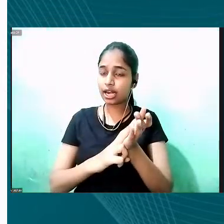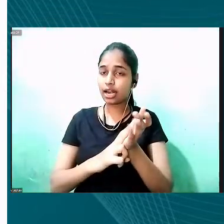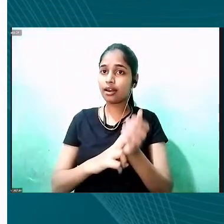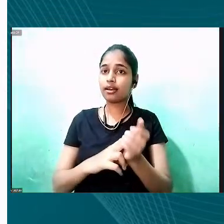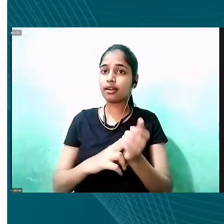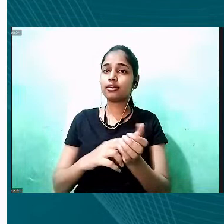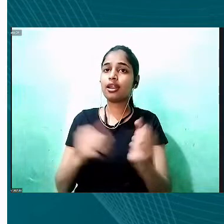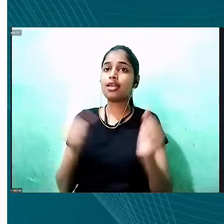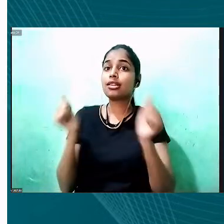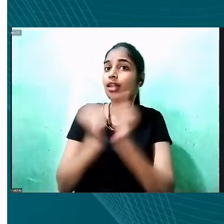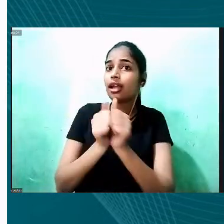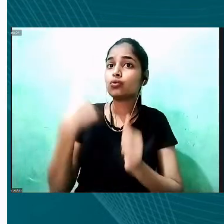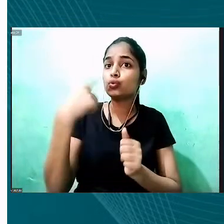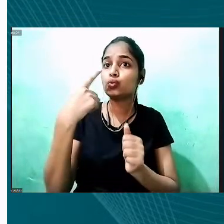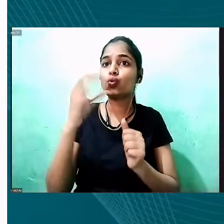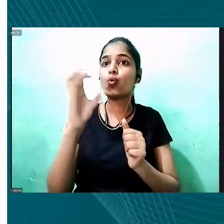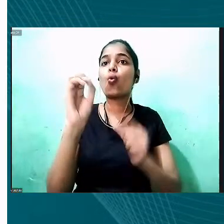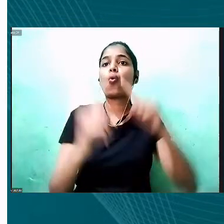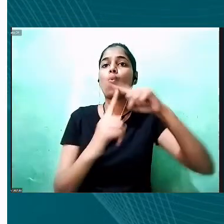him.